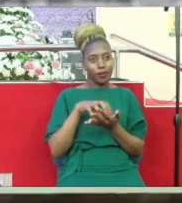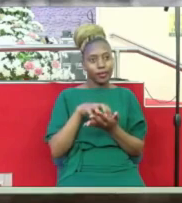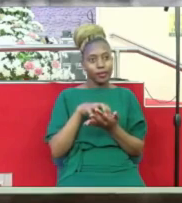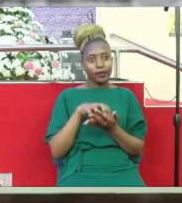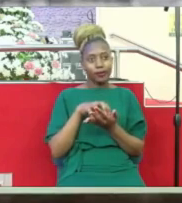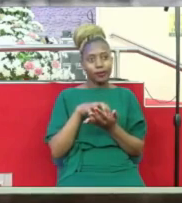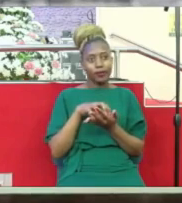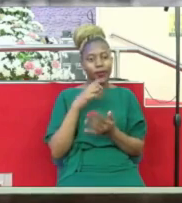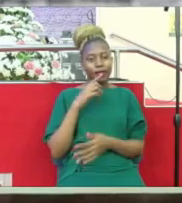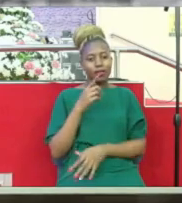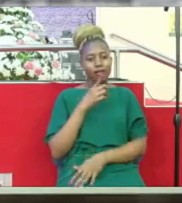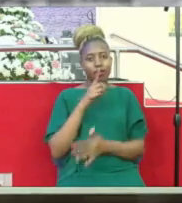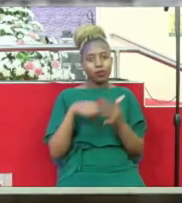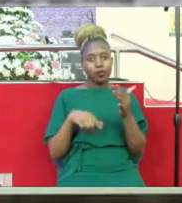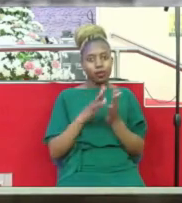I want to seize it.